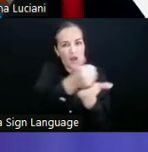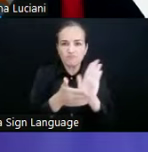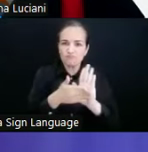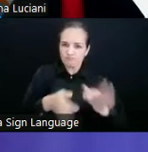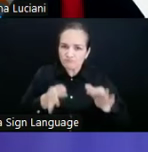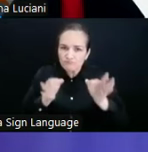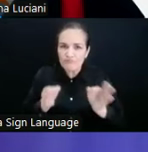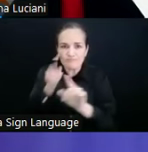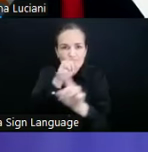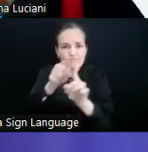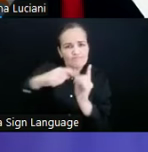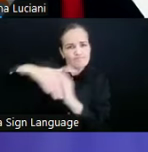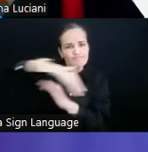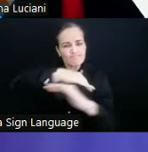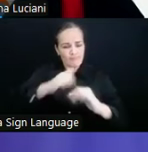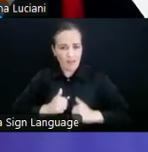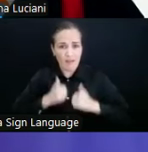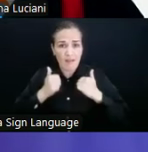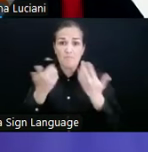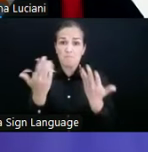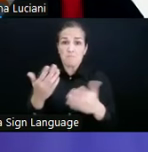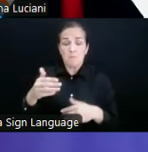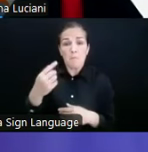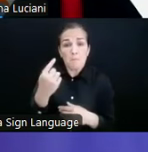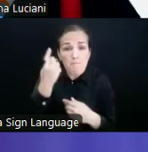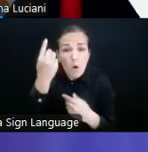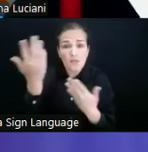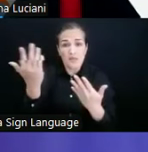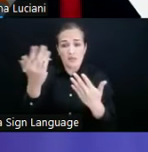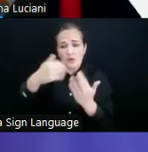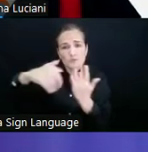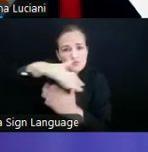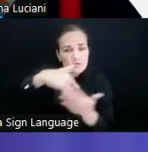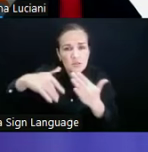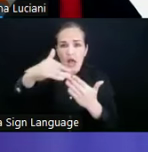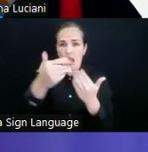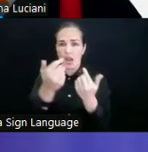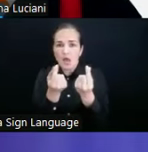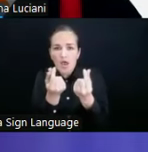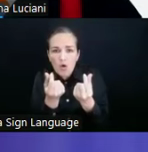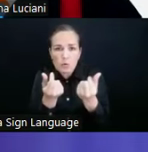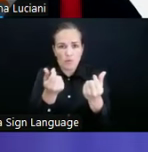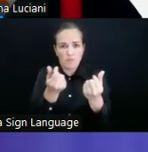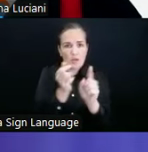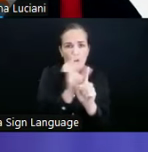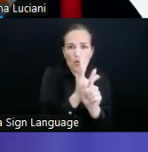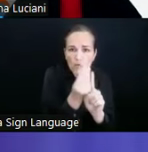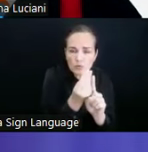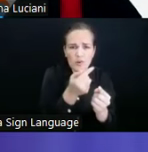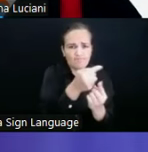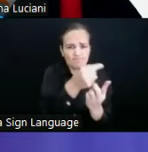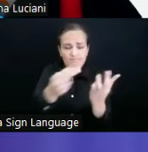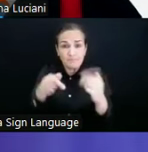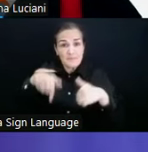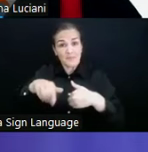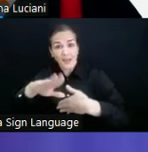their participation in all acts of political, social, economic, and cultural life.